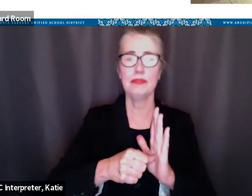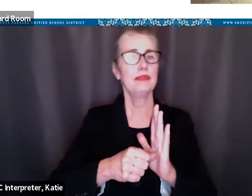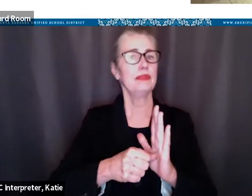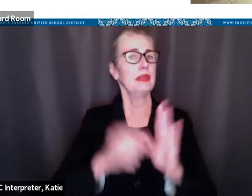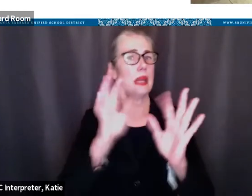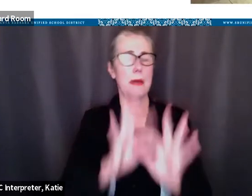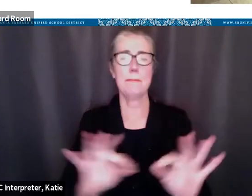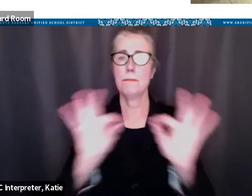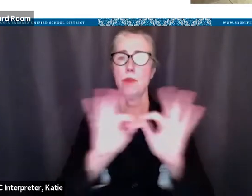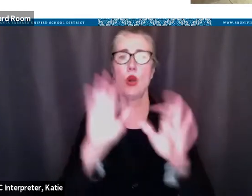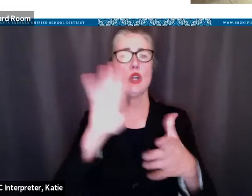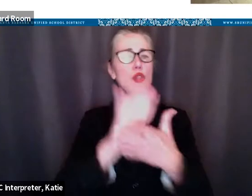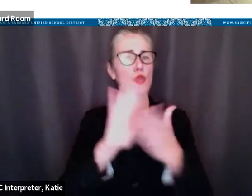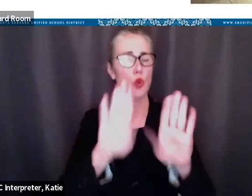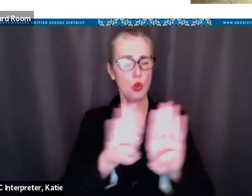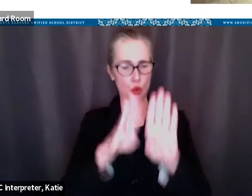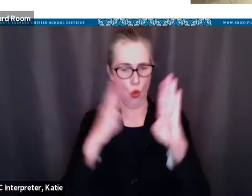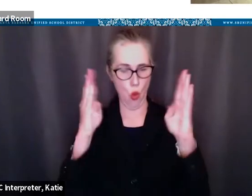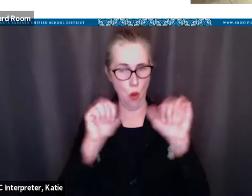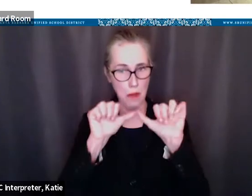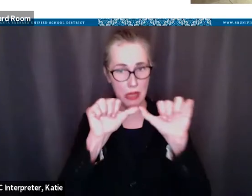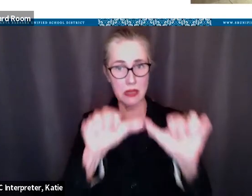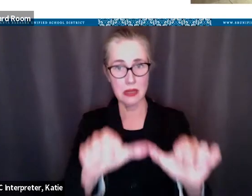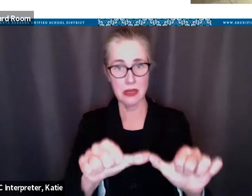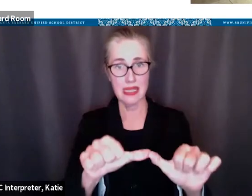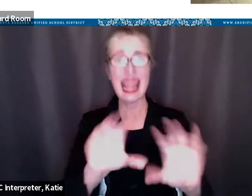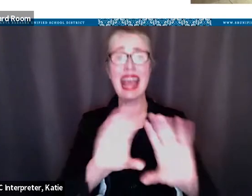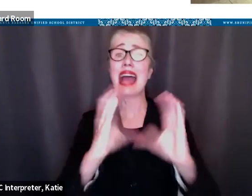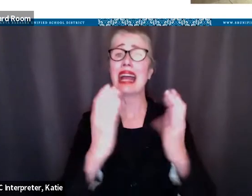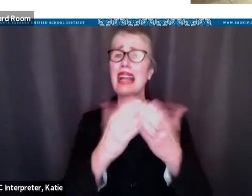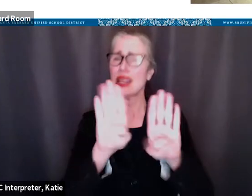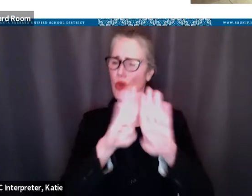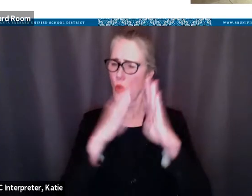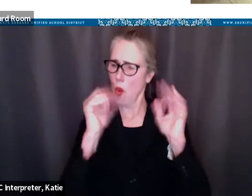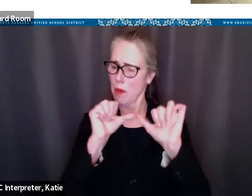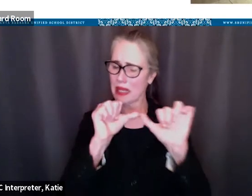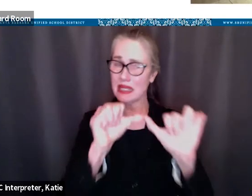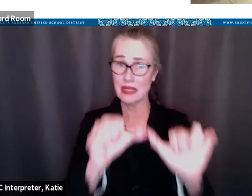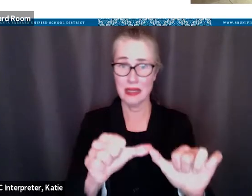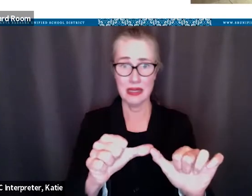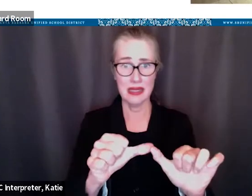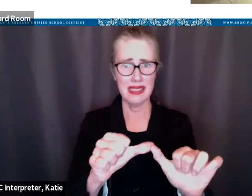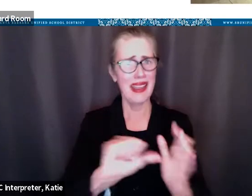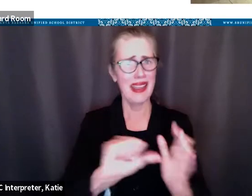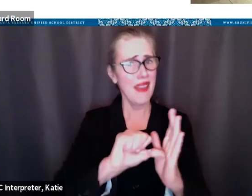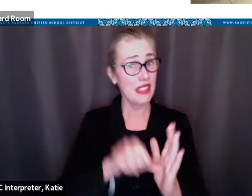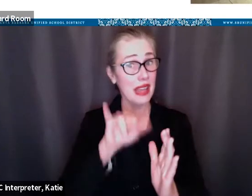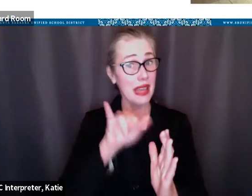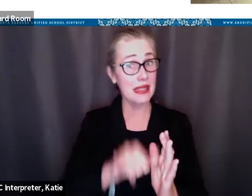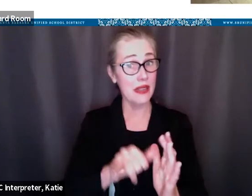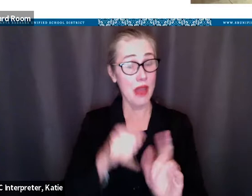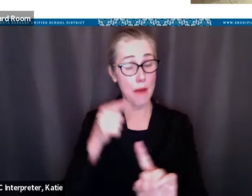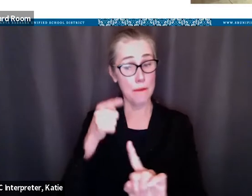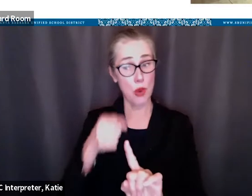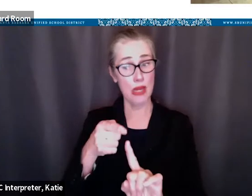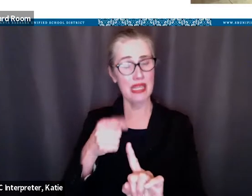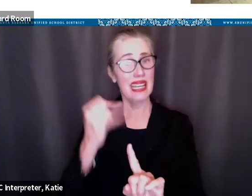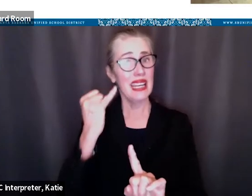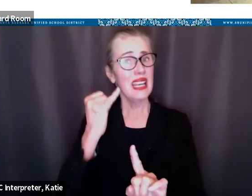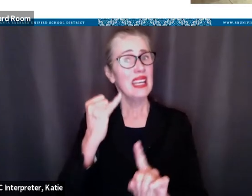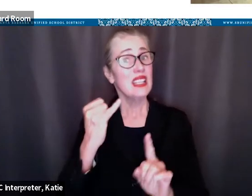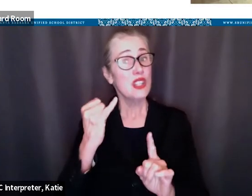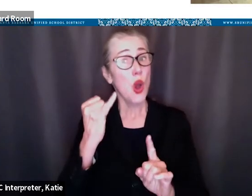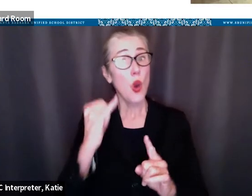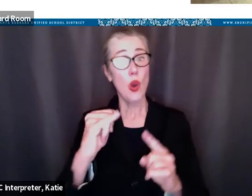schools open keep classes open that means that an outbreak the term